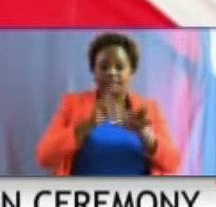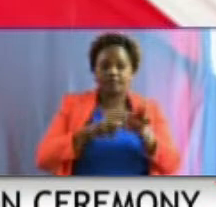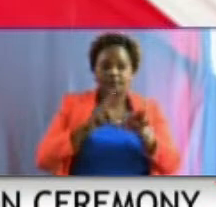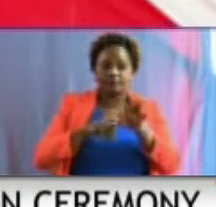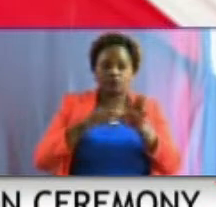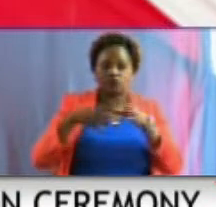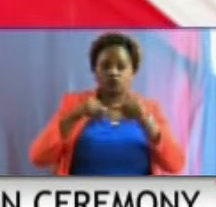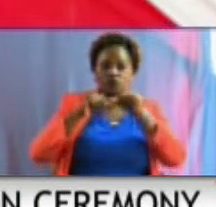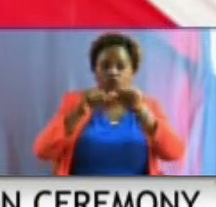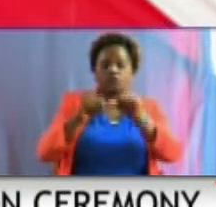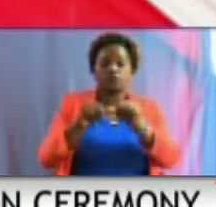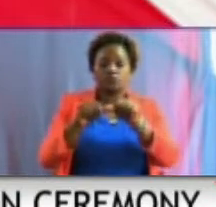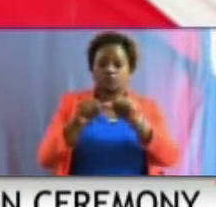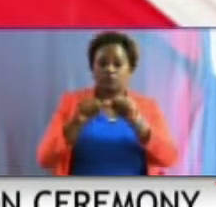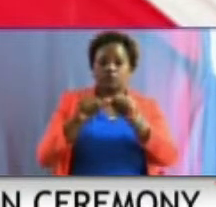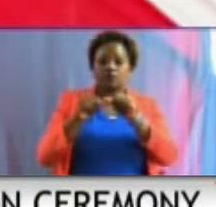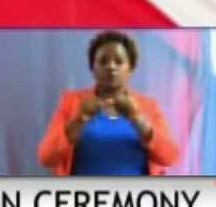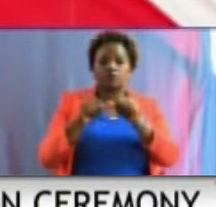move on